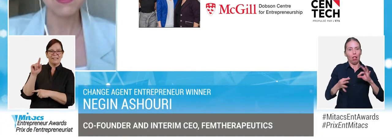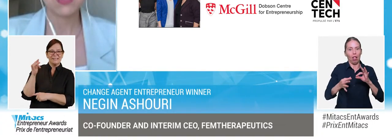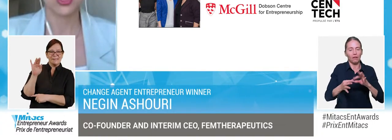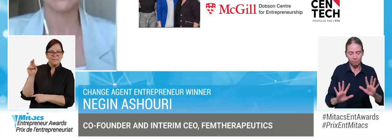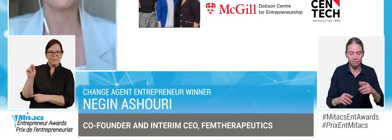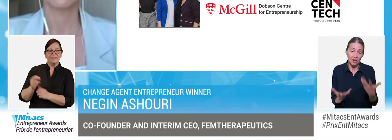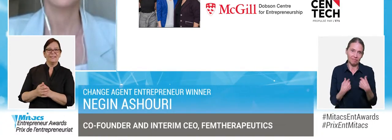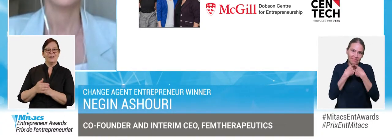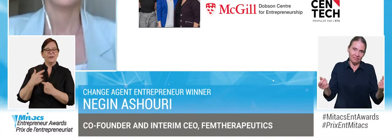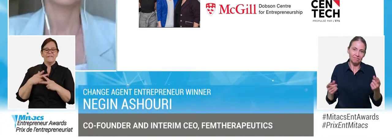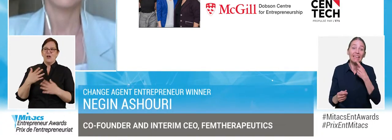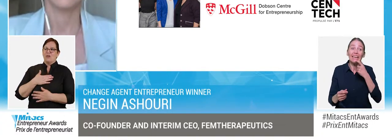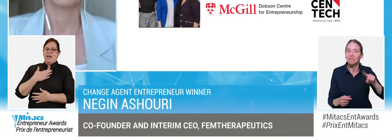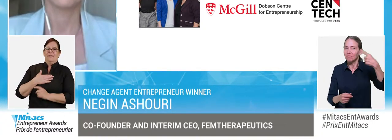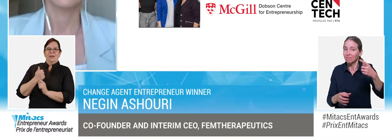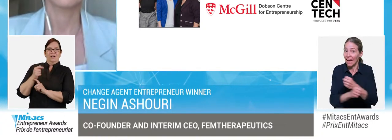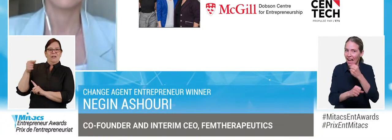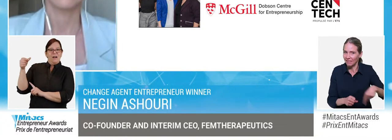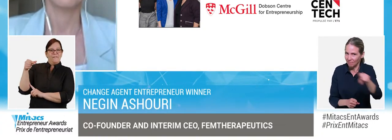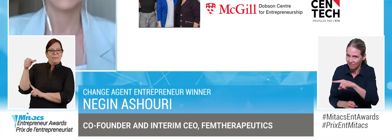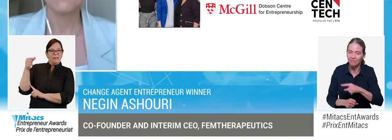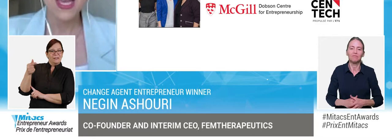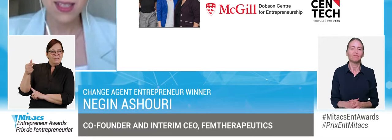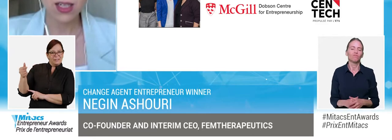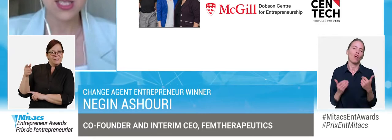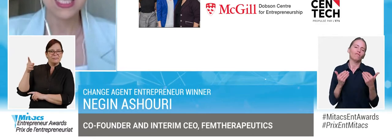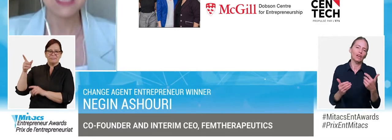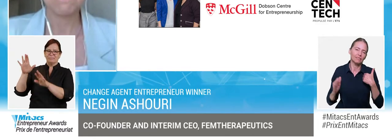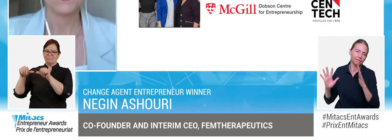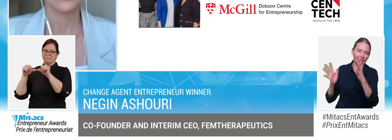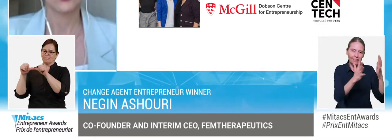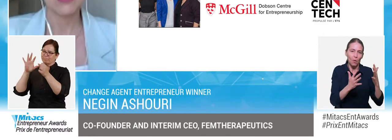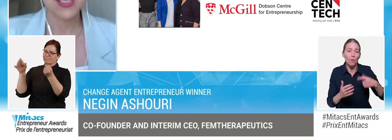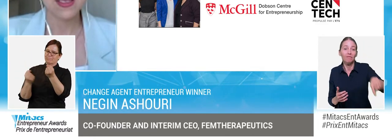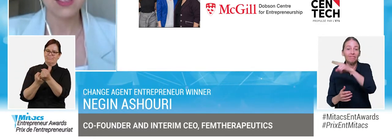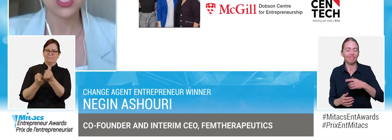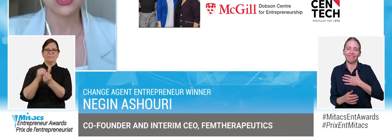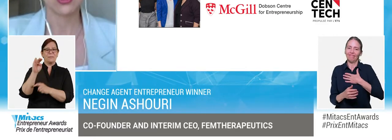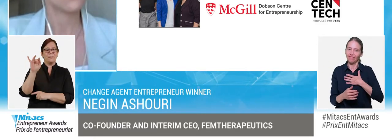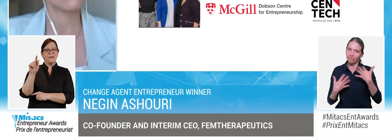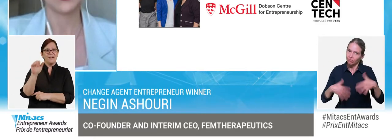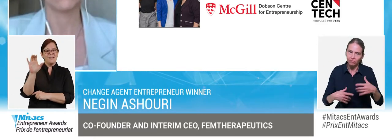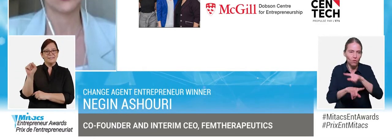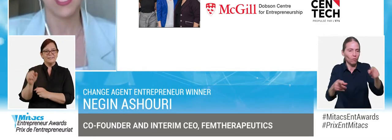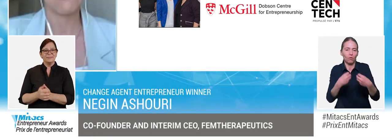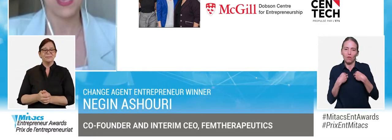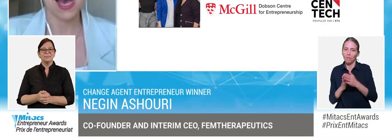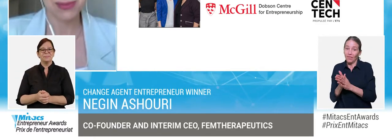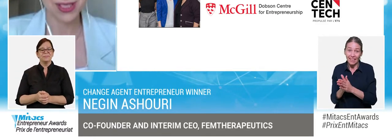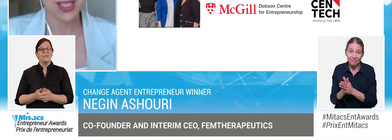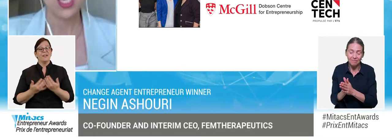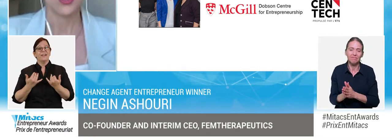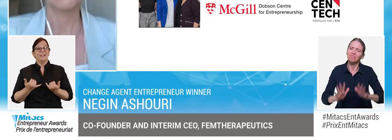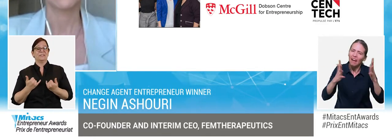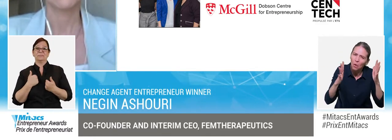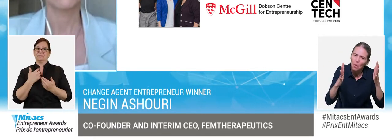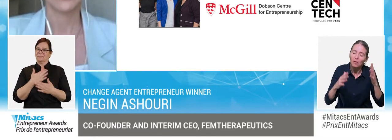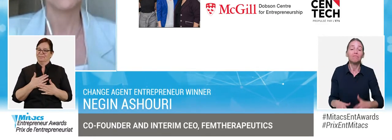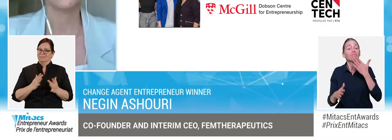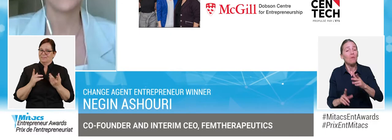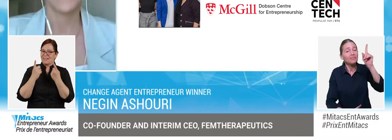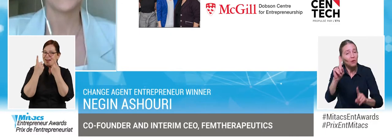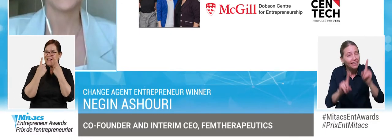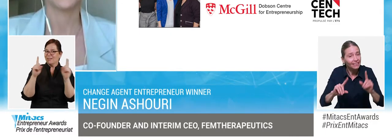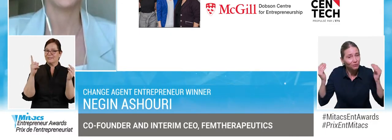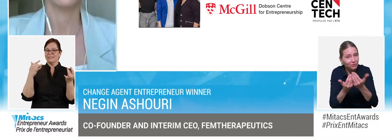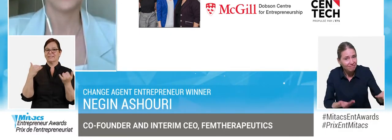of investment, but also it helped us expanding our team enormously, which otherwise wouldn't have happened. I would also